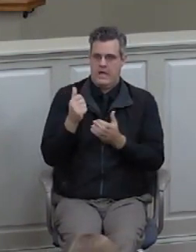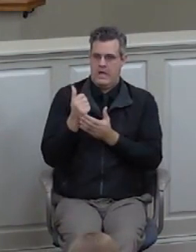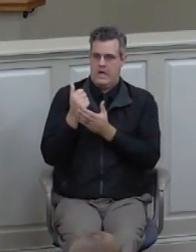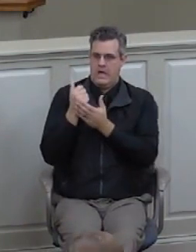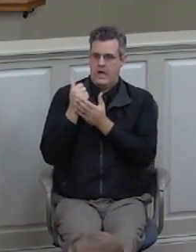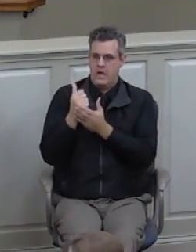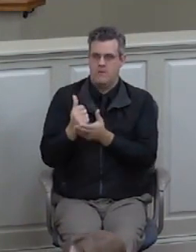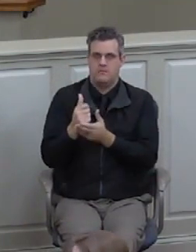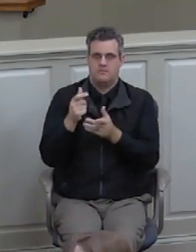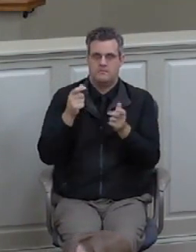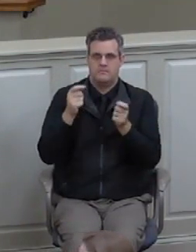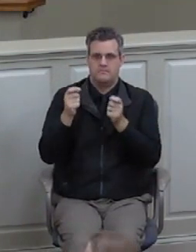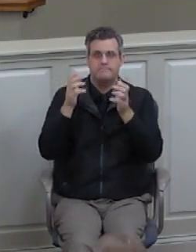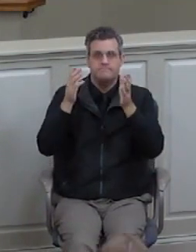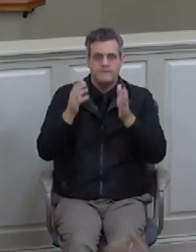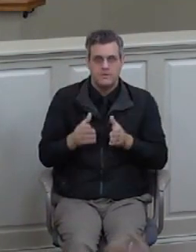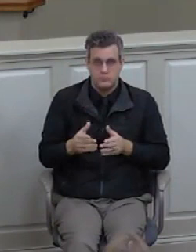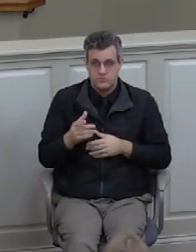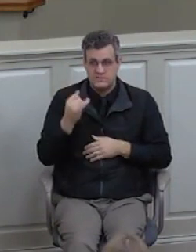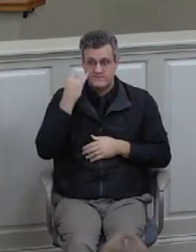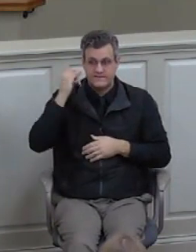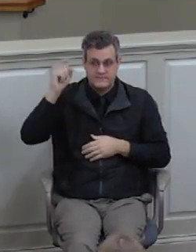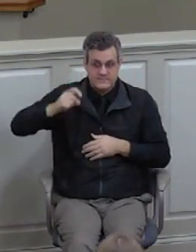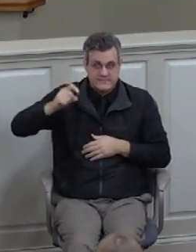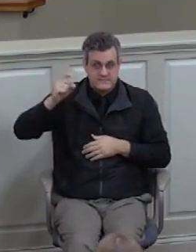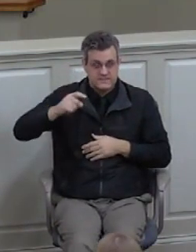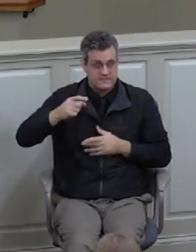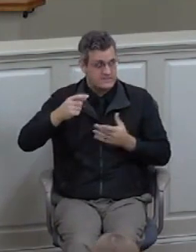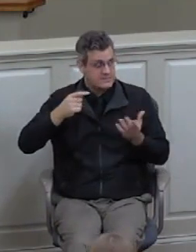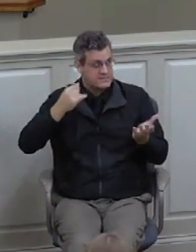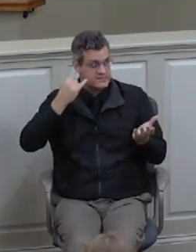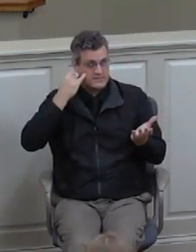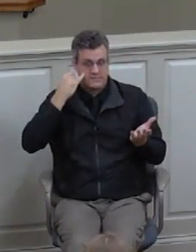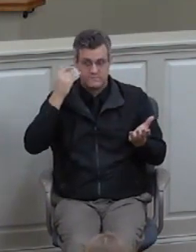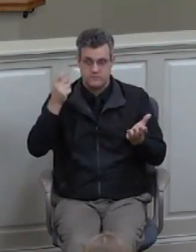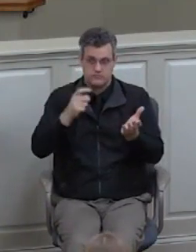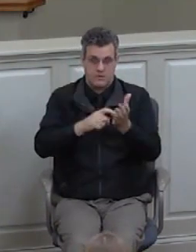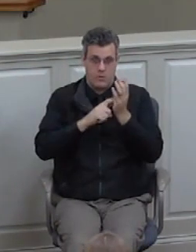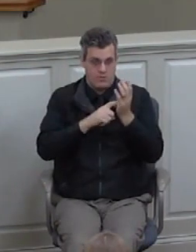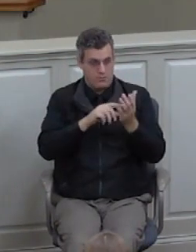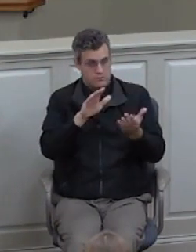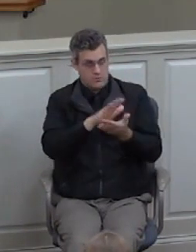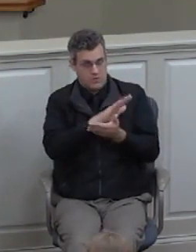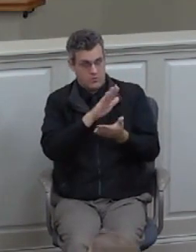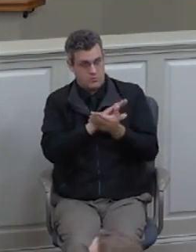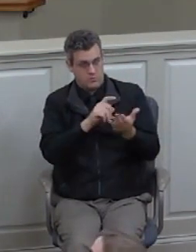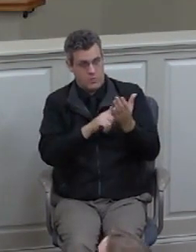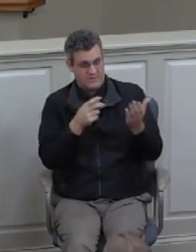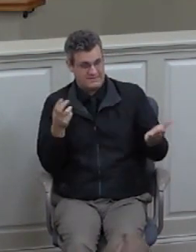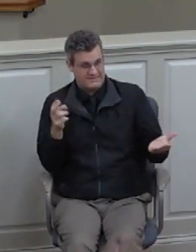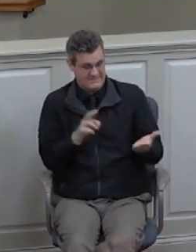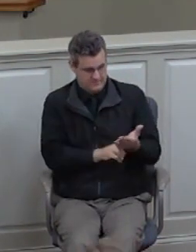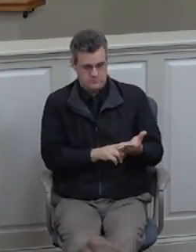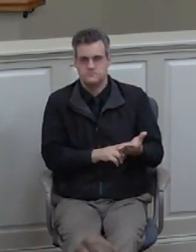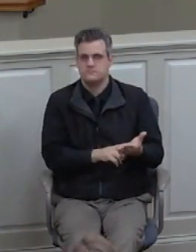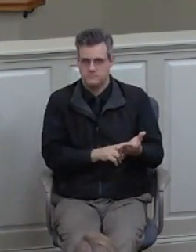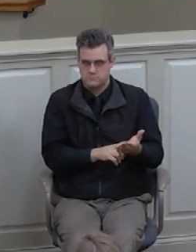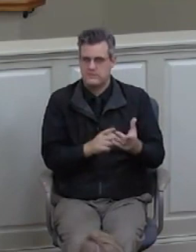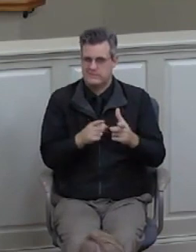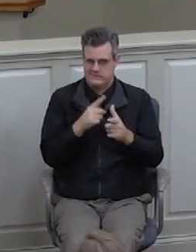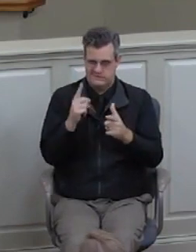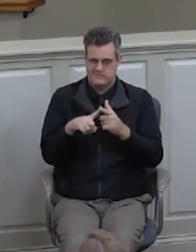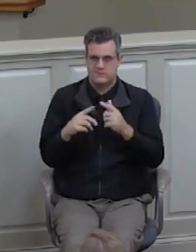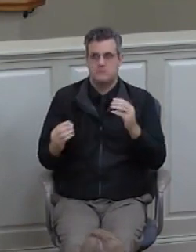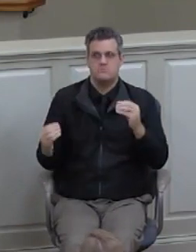the city manager in the event that a signature is in fact required on another document. So there are expanded